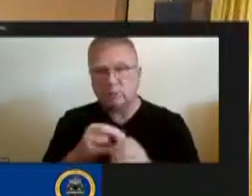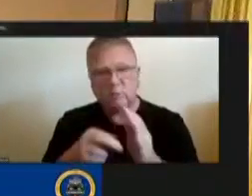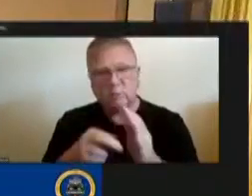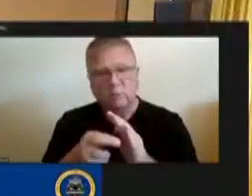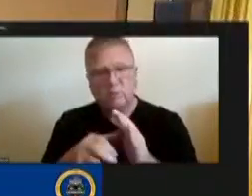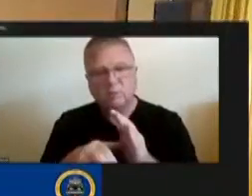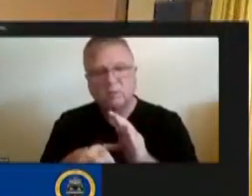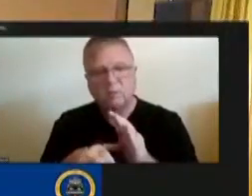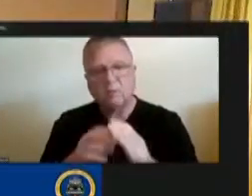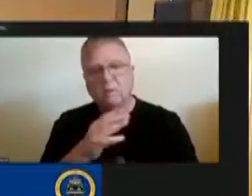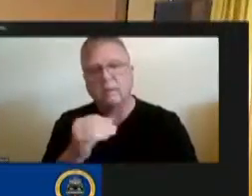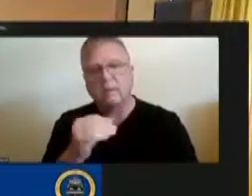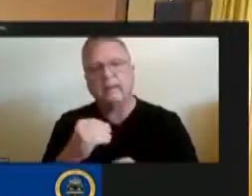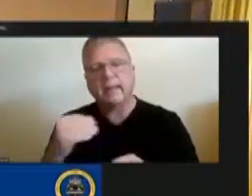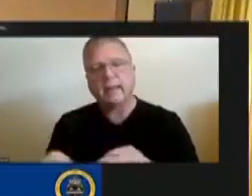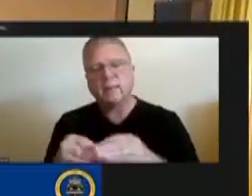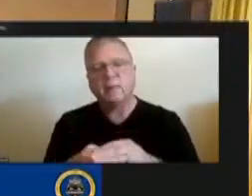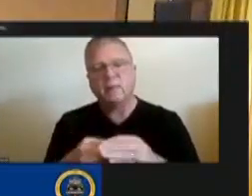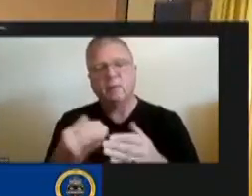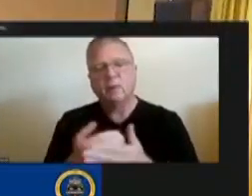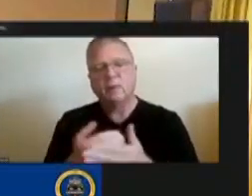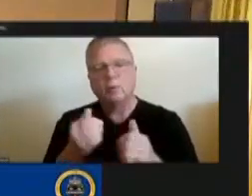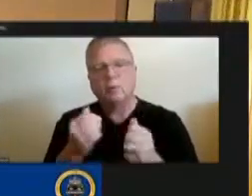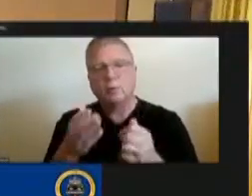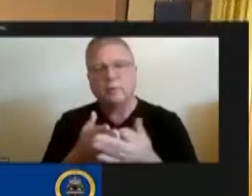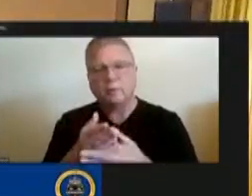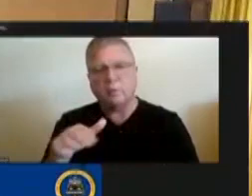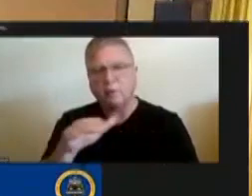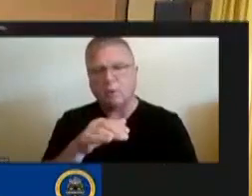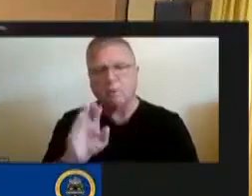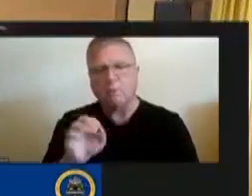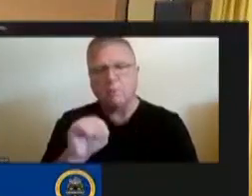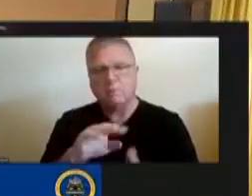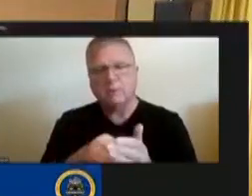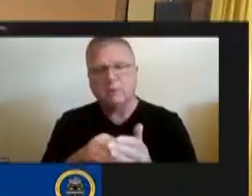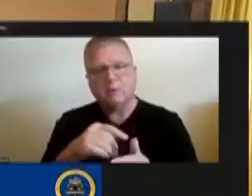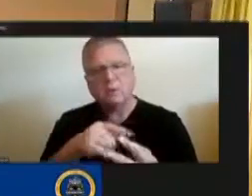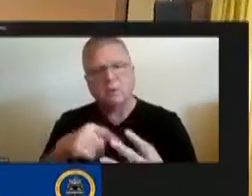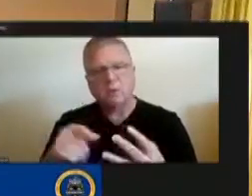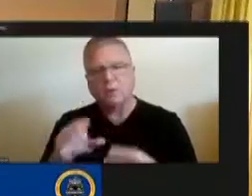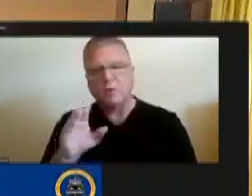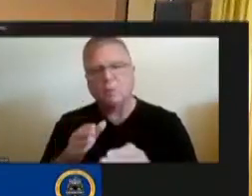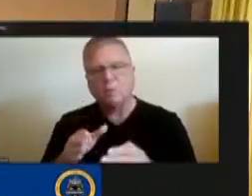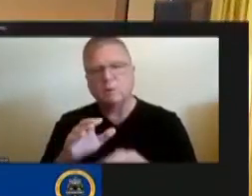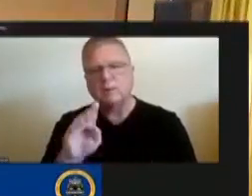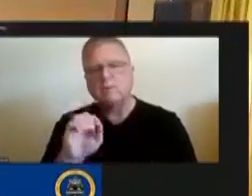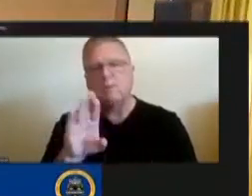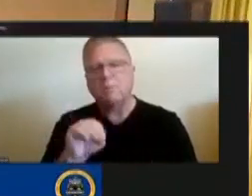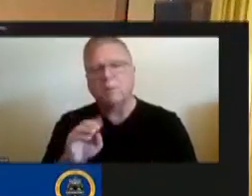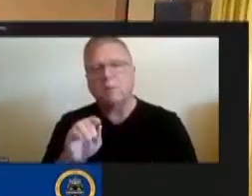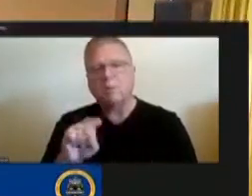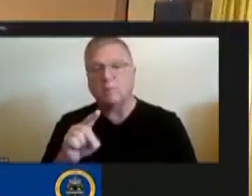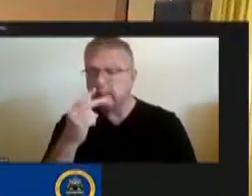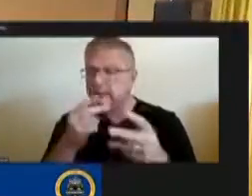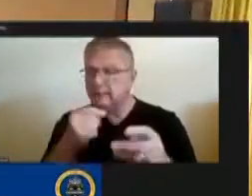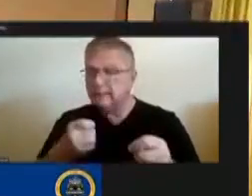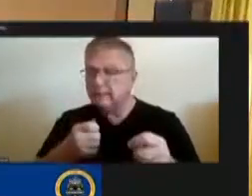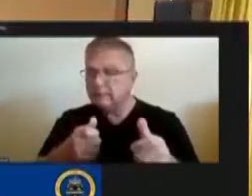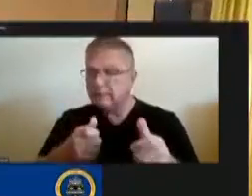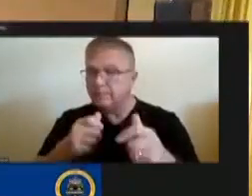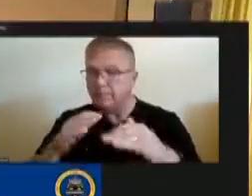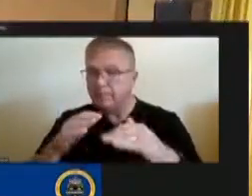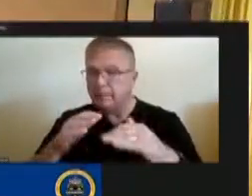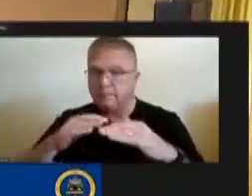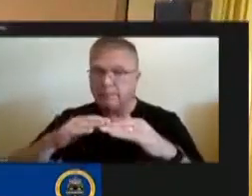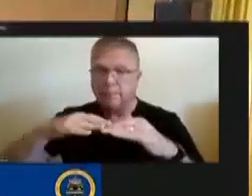drive-through uses in the UNC zone along Baum Center, along roads like Baum Boulevard that already see speeds well in excess of the posted speed